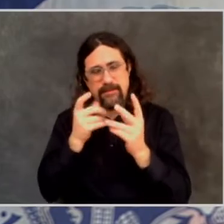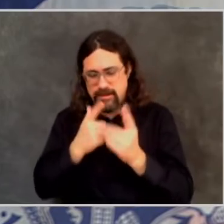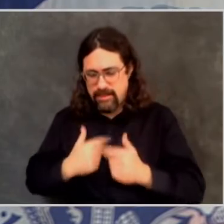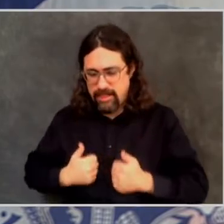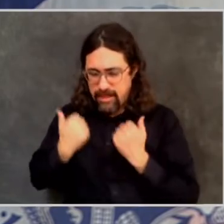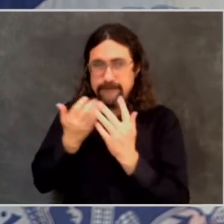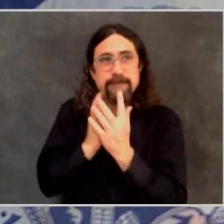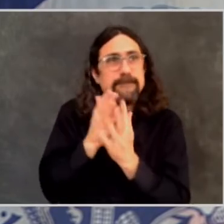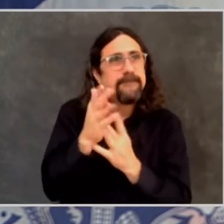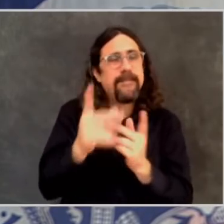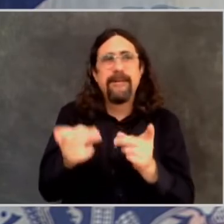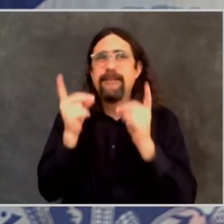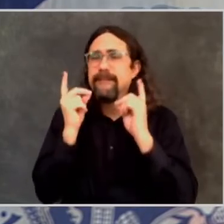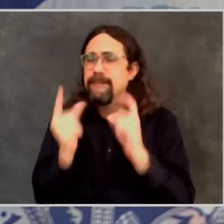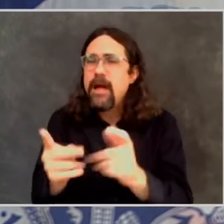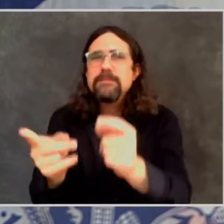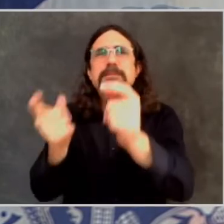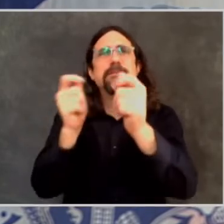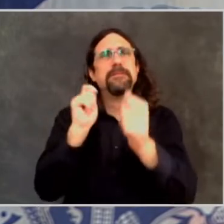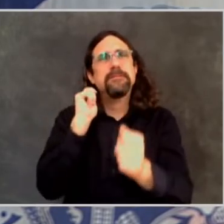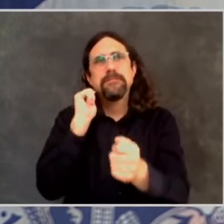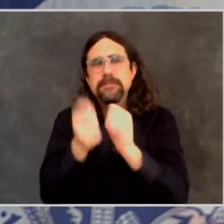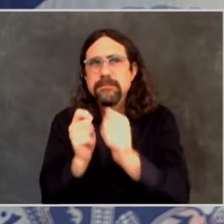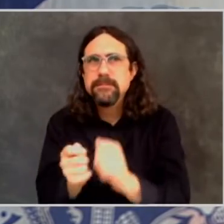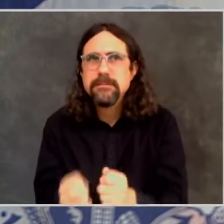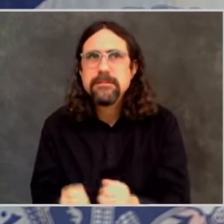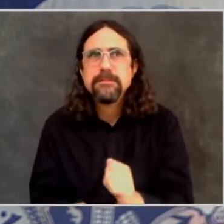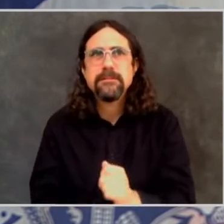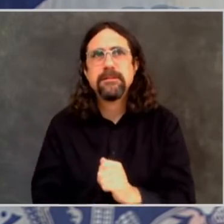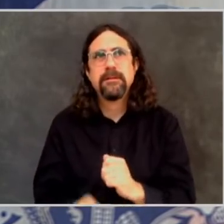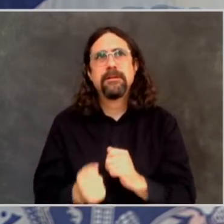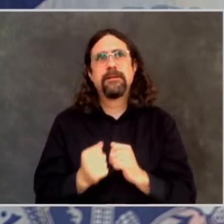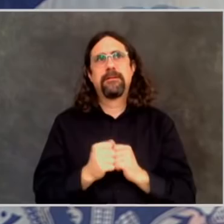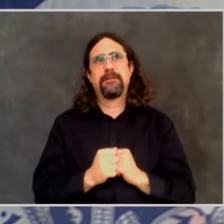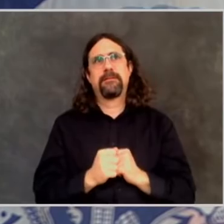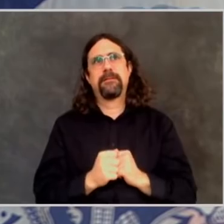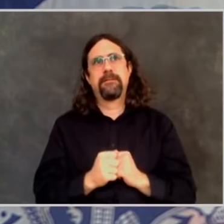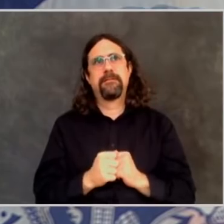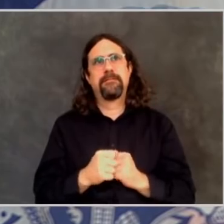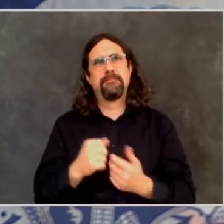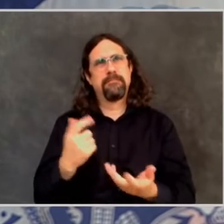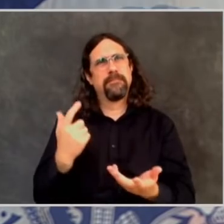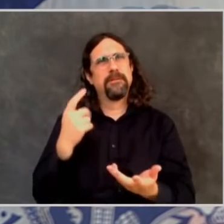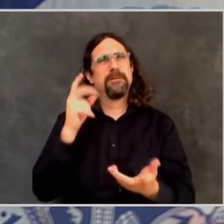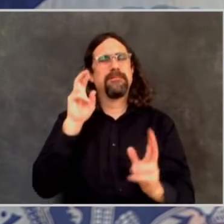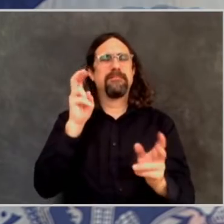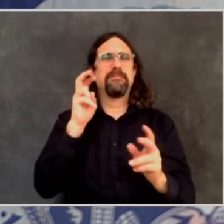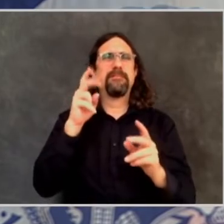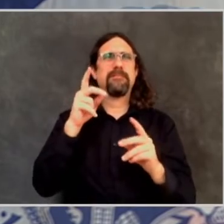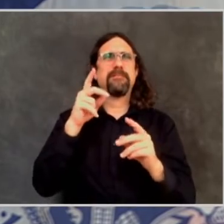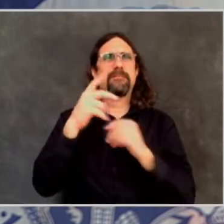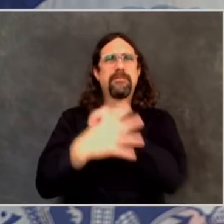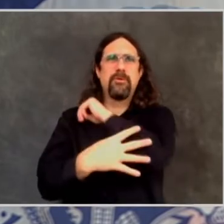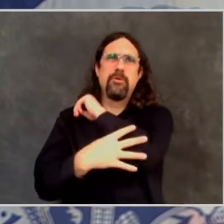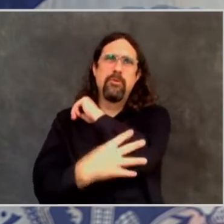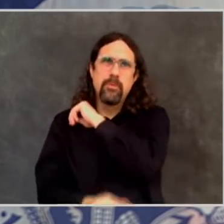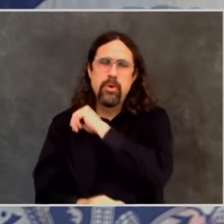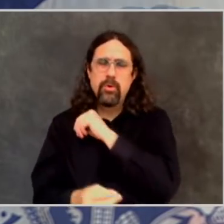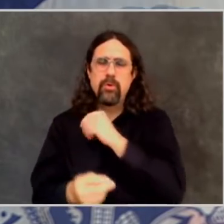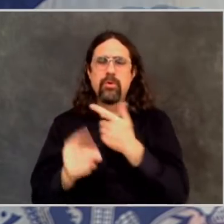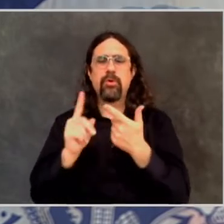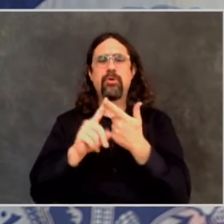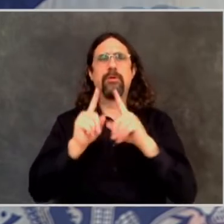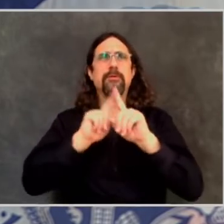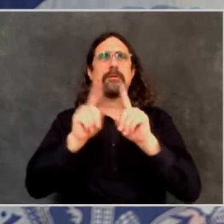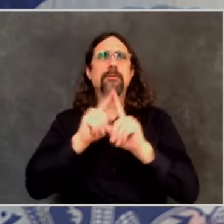were first and foremost trying to save the hospital system. And I really need people to hear this point. There was a period there where it